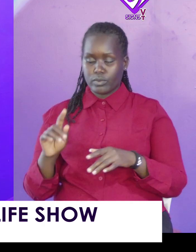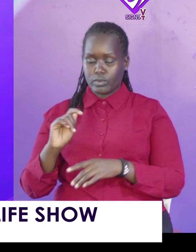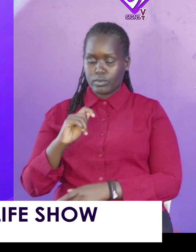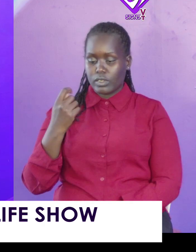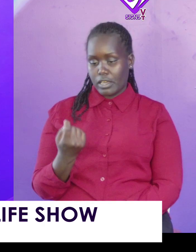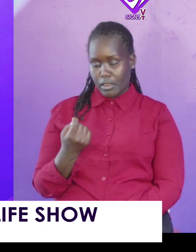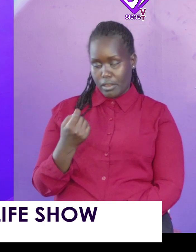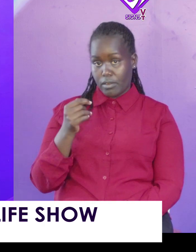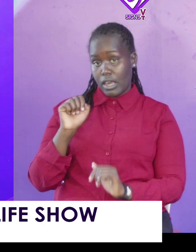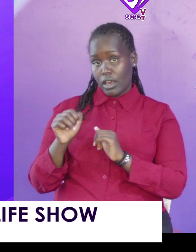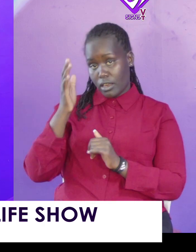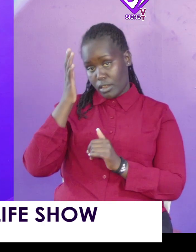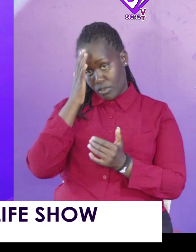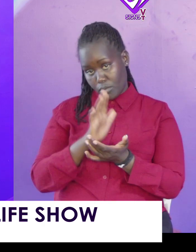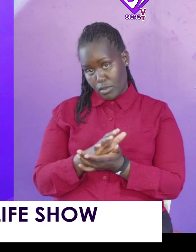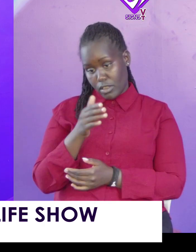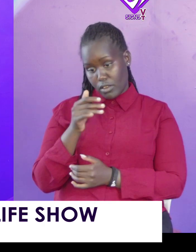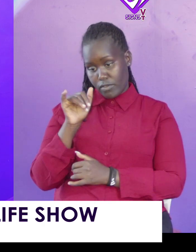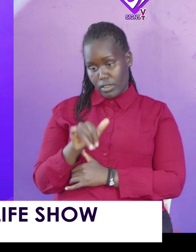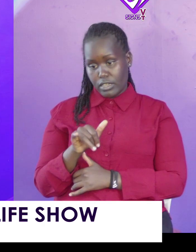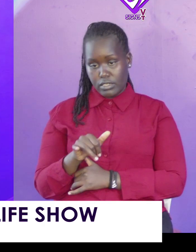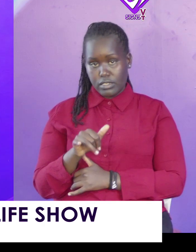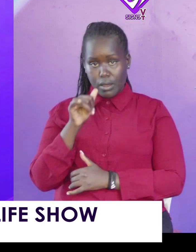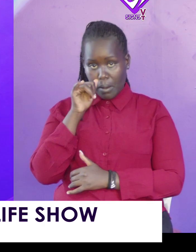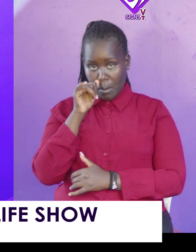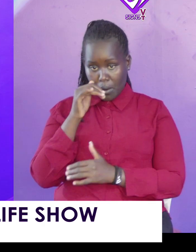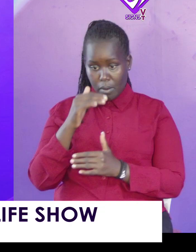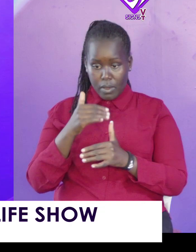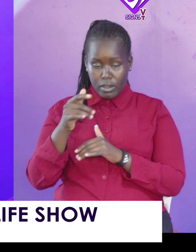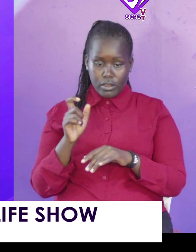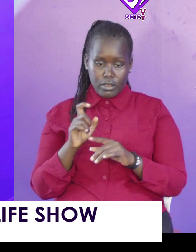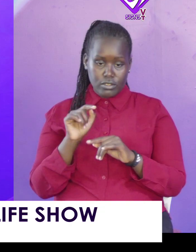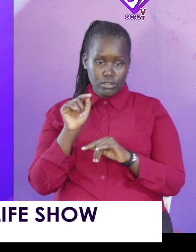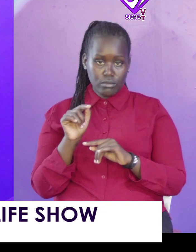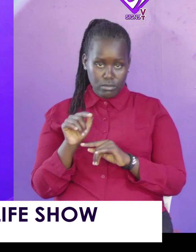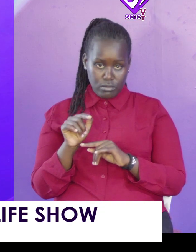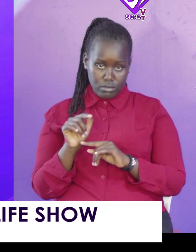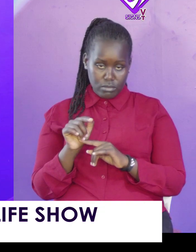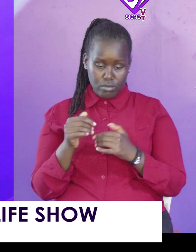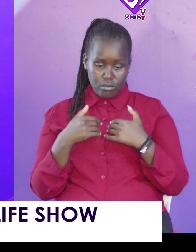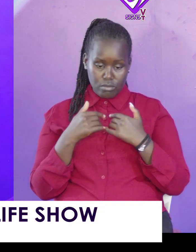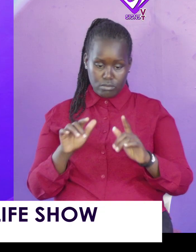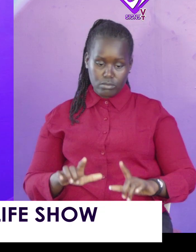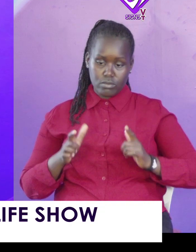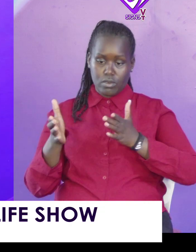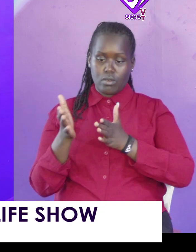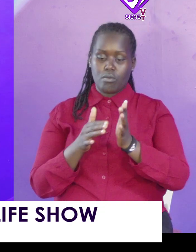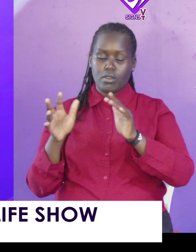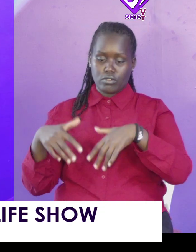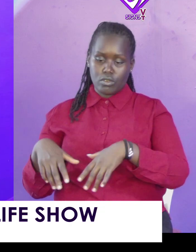believe it? Right next to you, there is life. Plan to